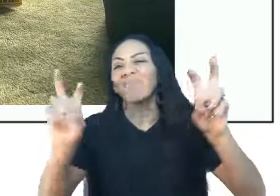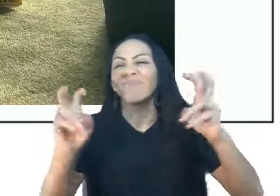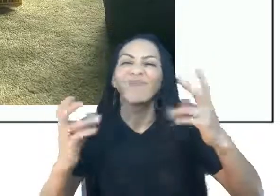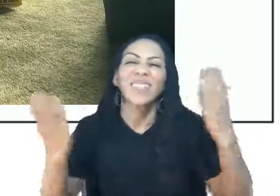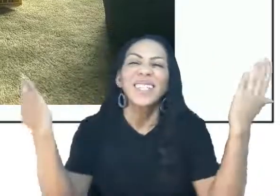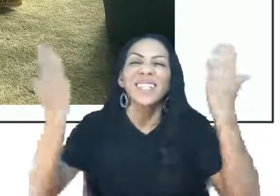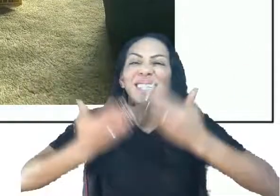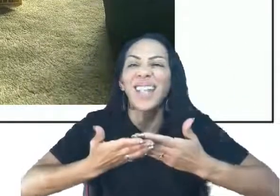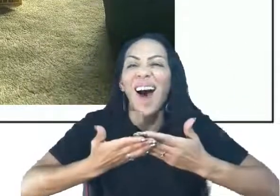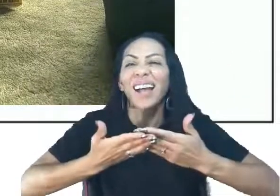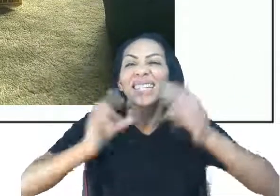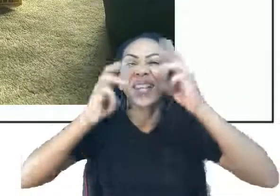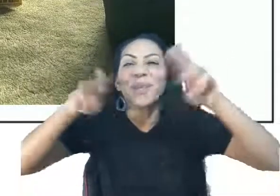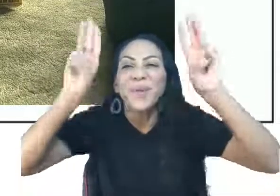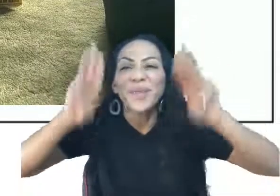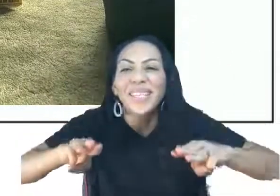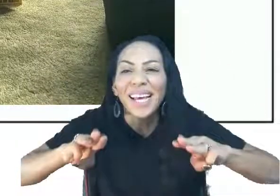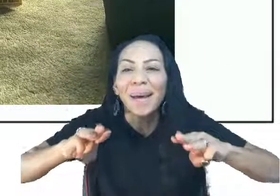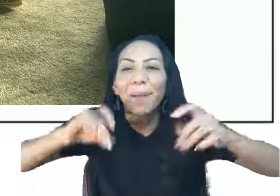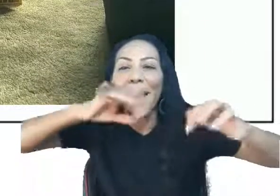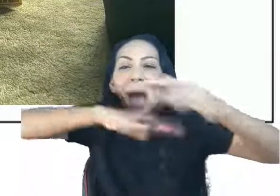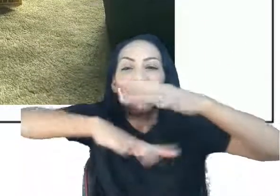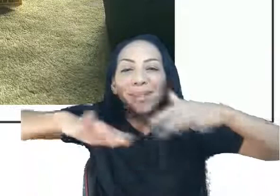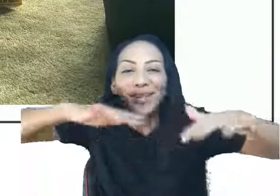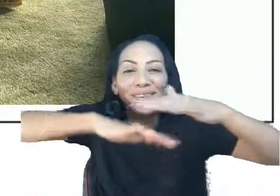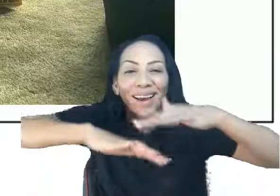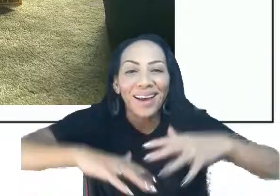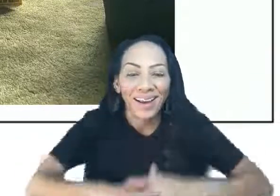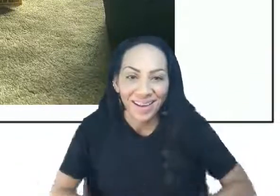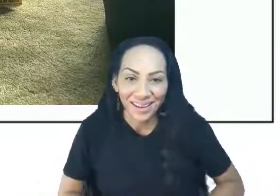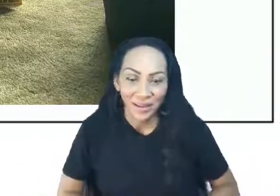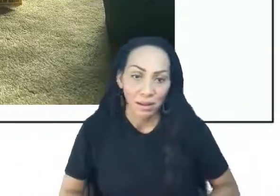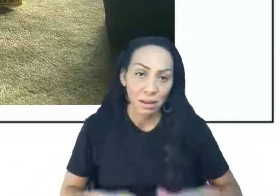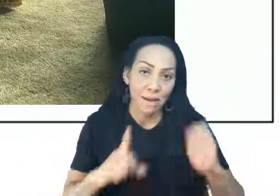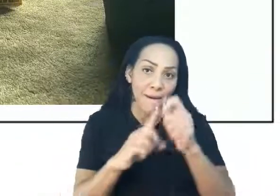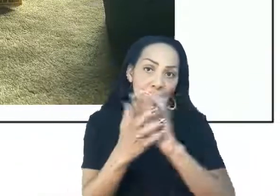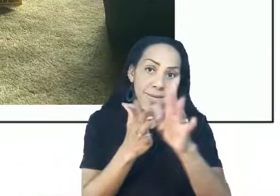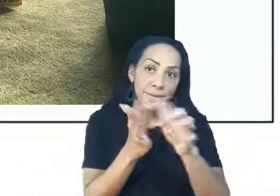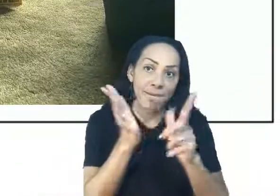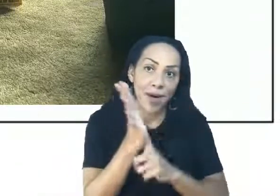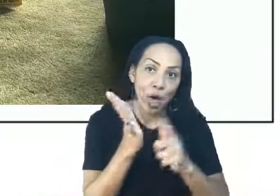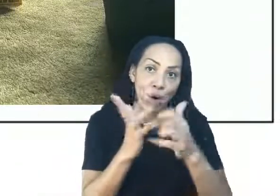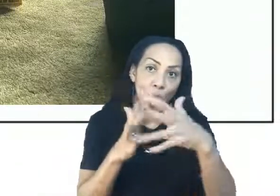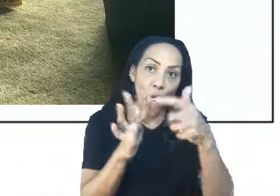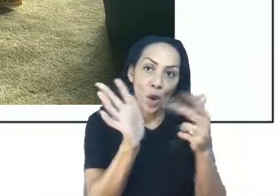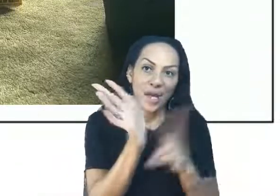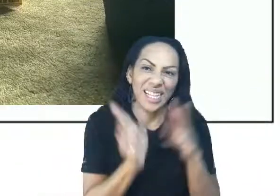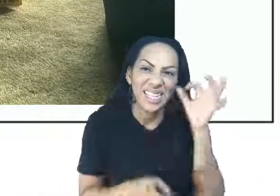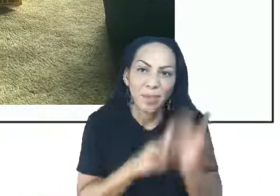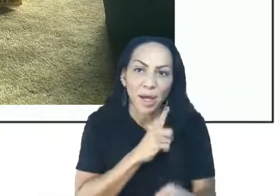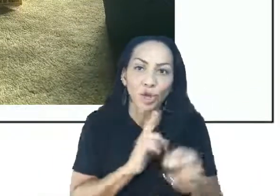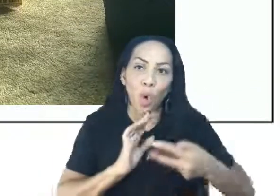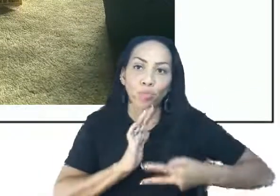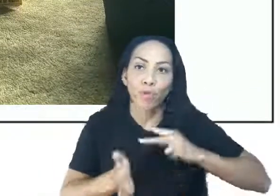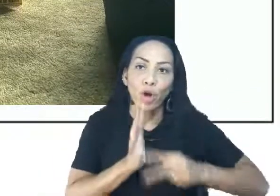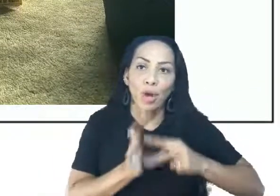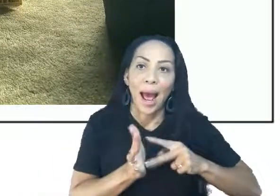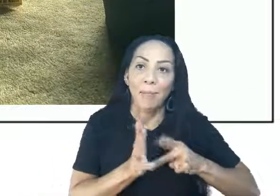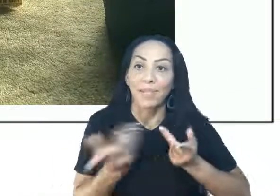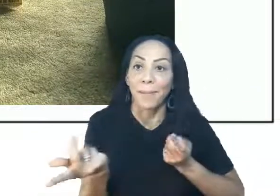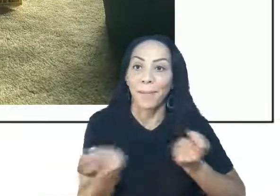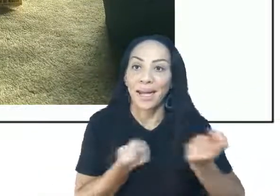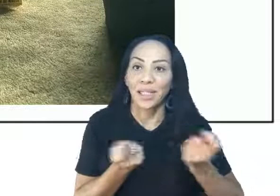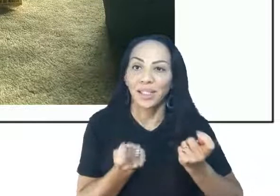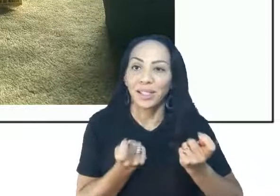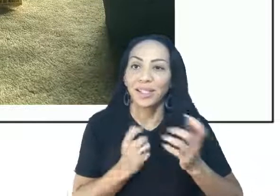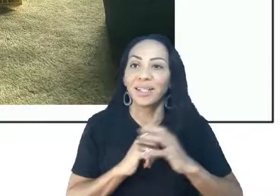vibe. And Phil Owen, who's the special programs manager there, he later said that he thought this was Arnold Feeney